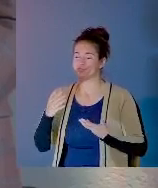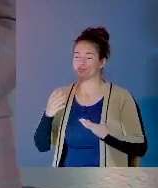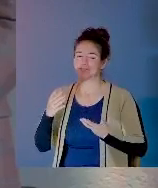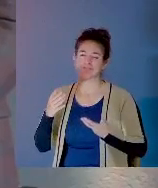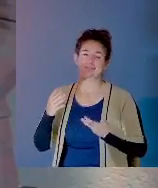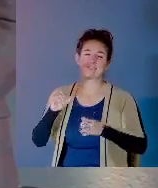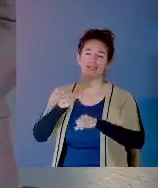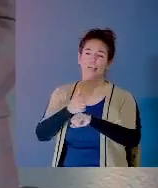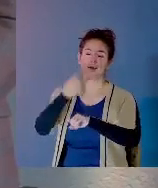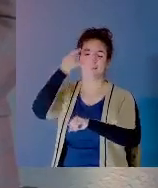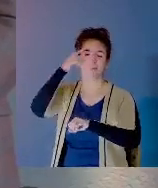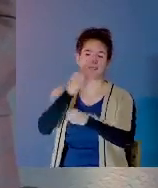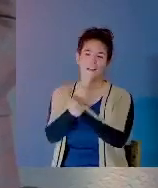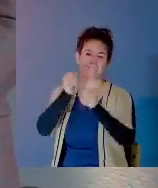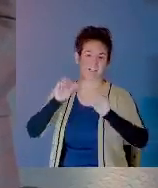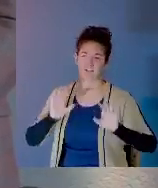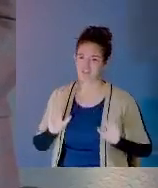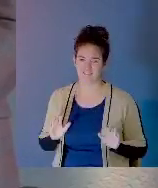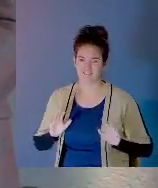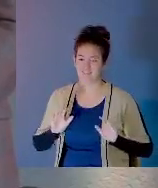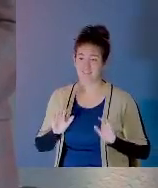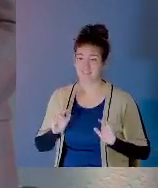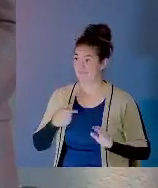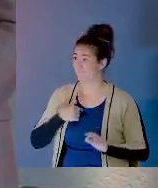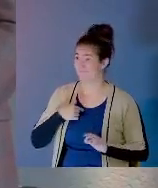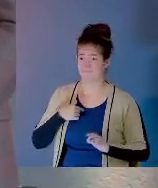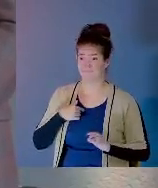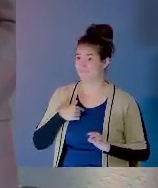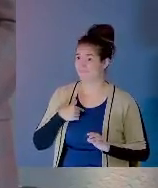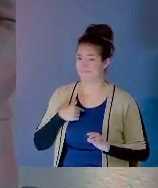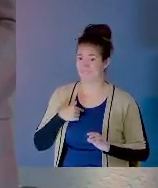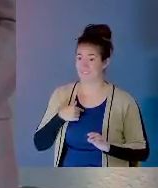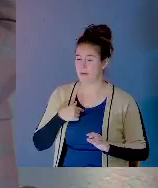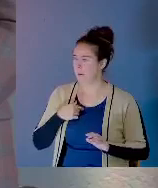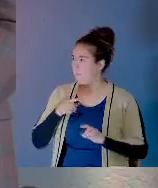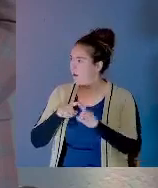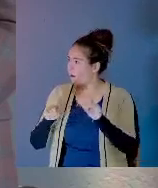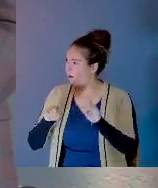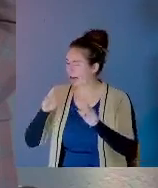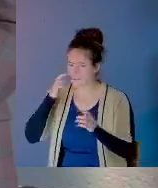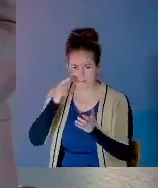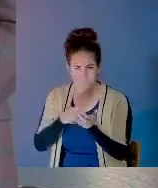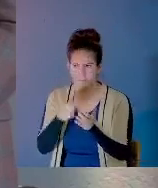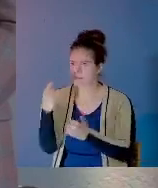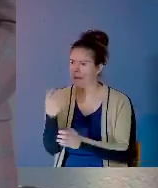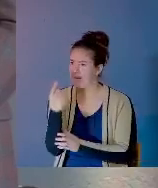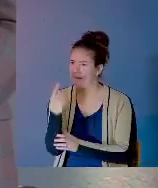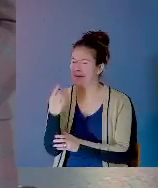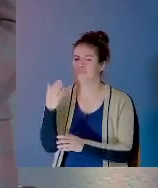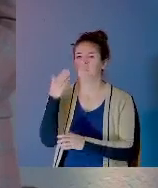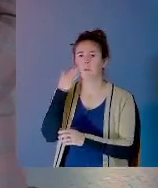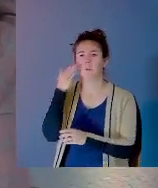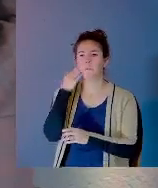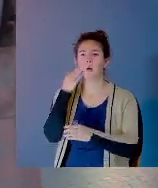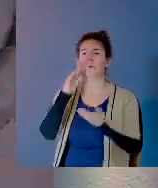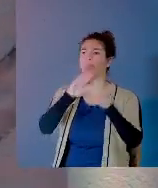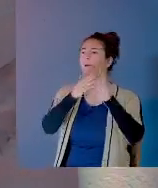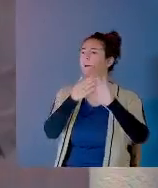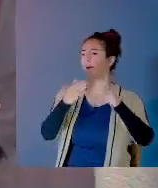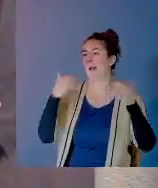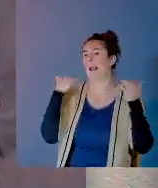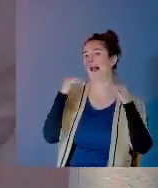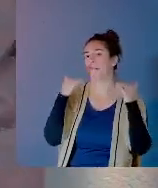But somehow I started to notice something. Some of the people on the hippie commune, I was on 9